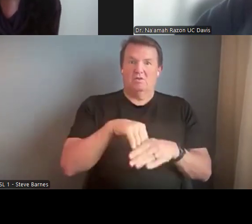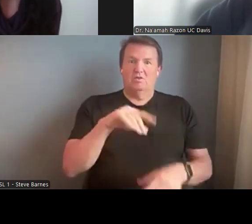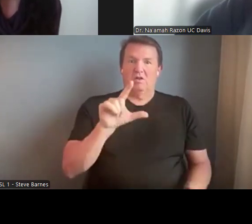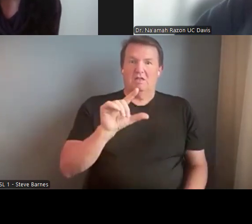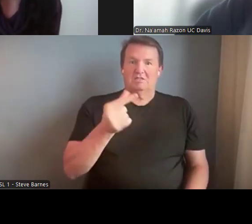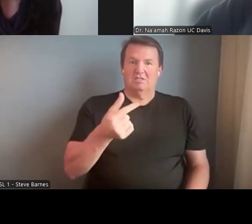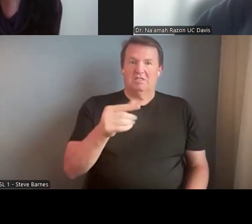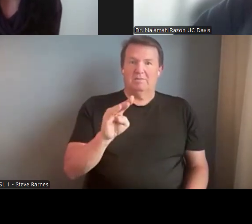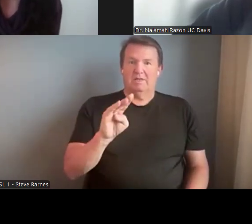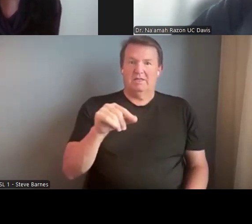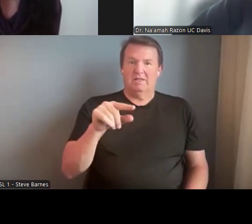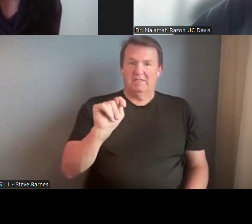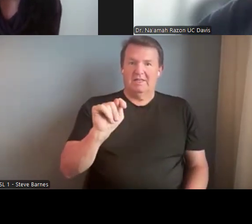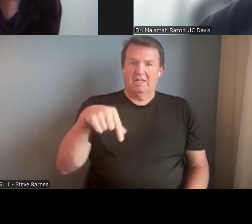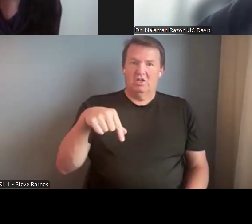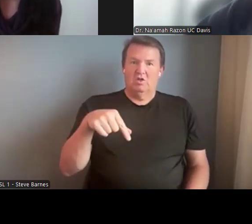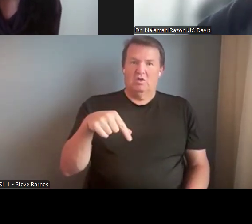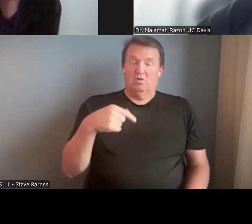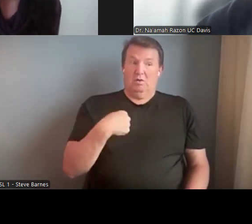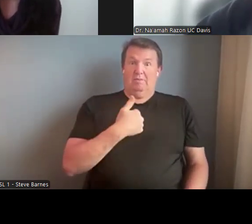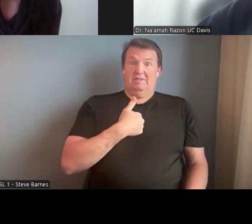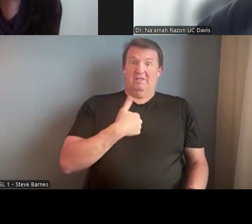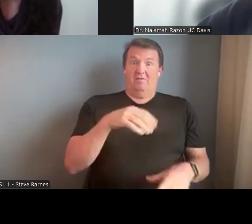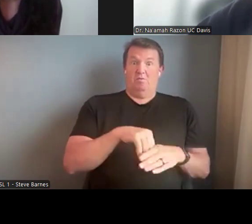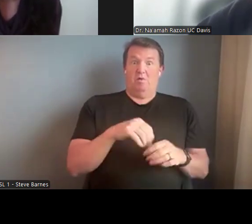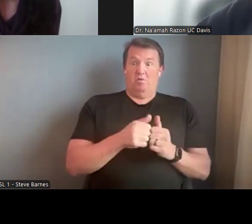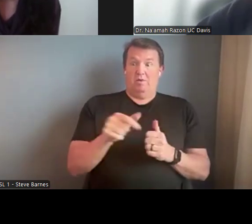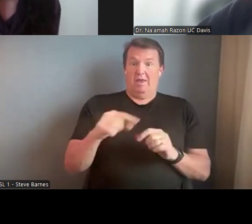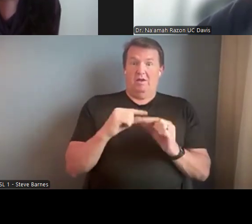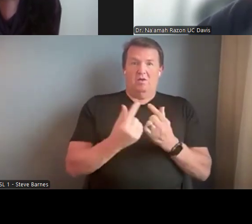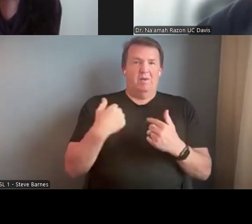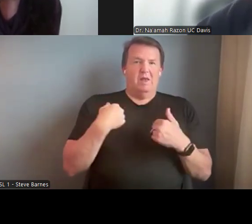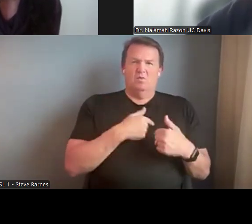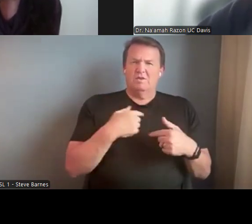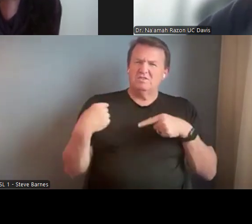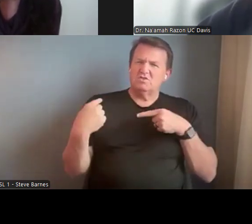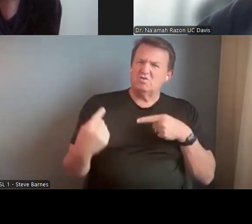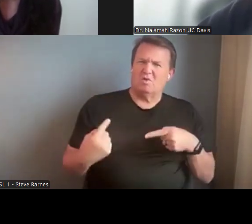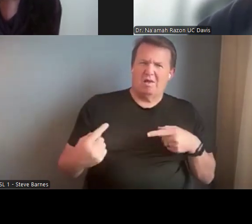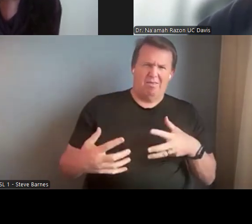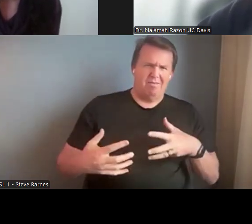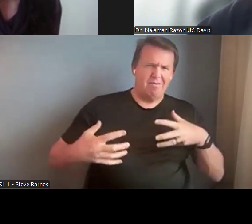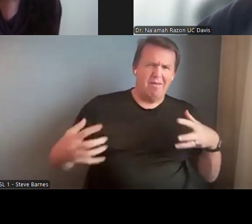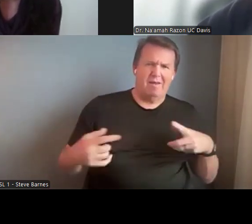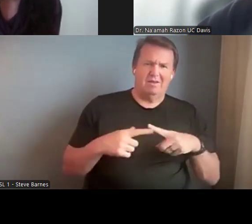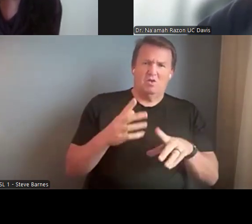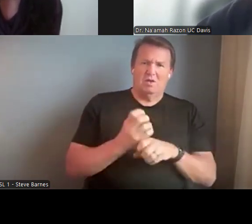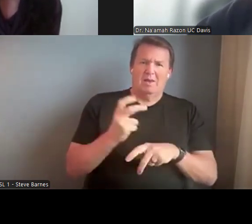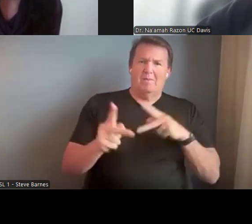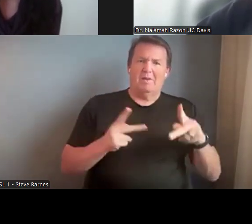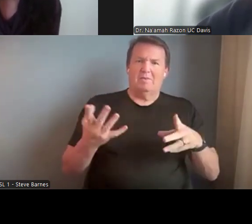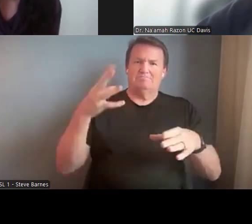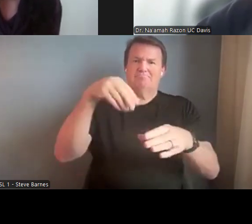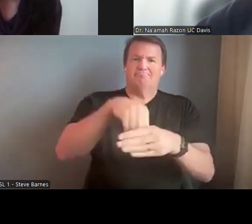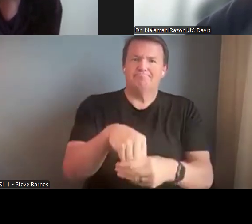which I'm also a part of. And we struggled big time to get immigrants to join us. And we